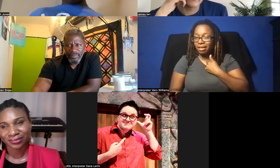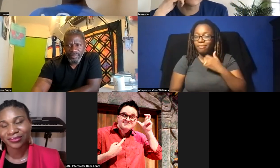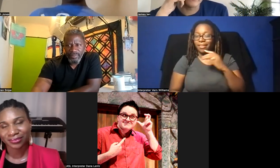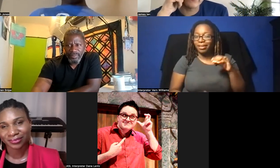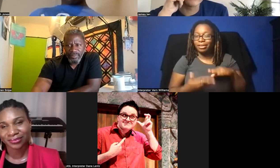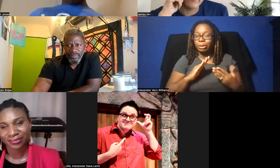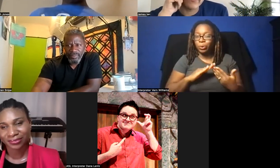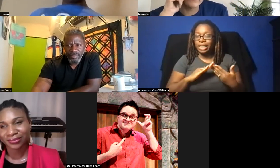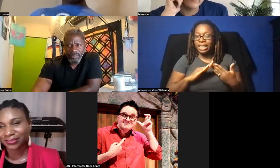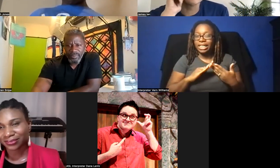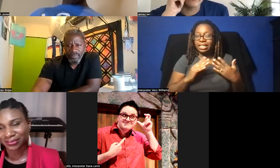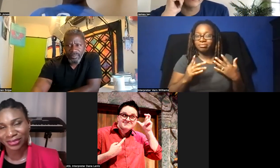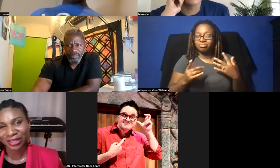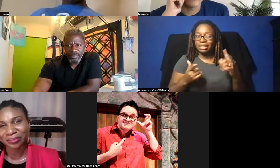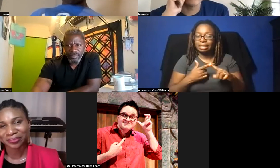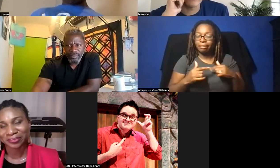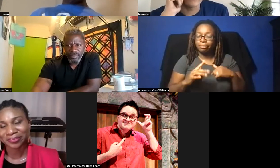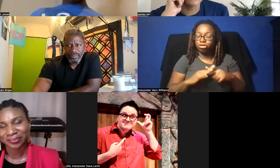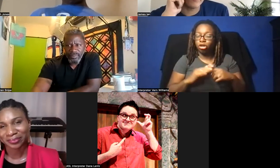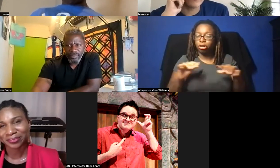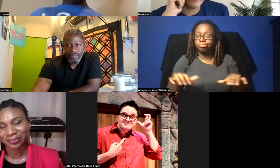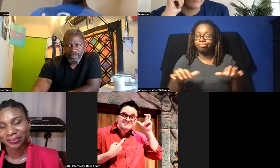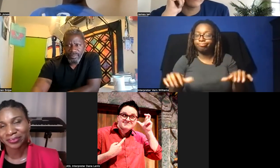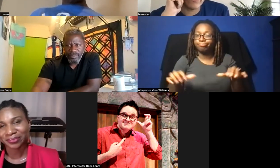I started doing it. But